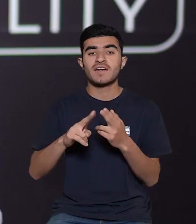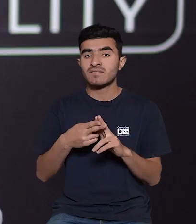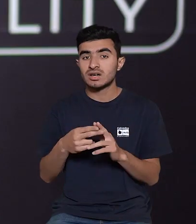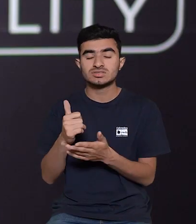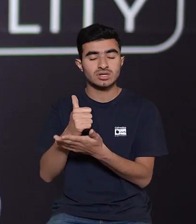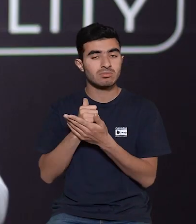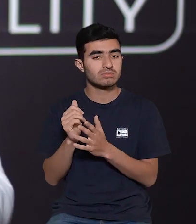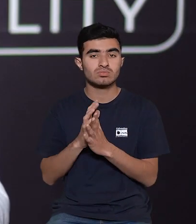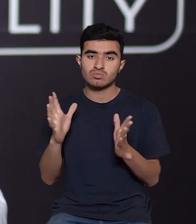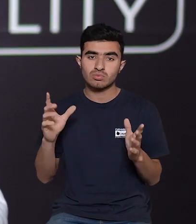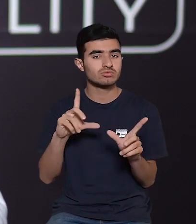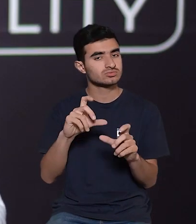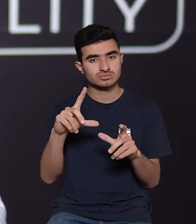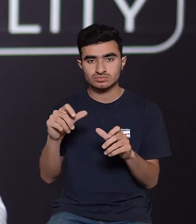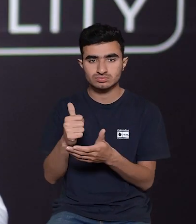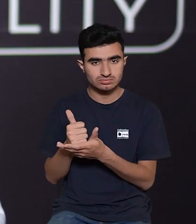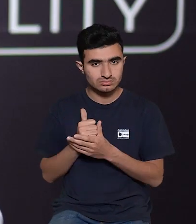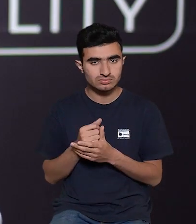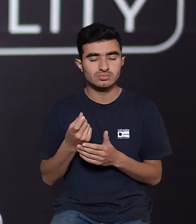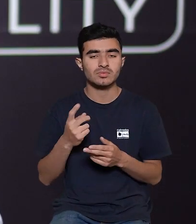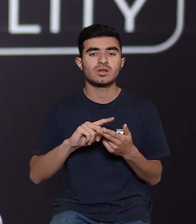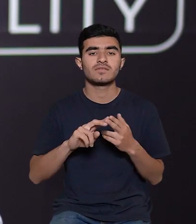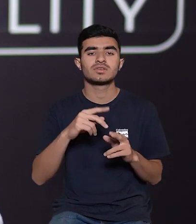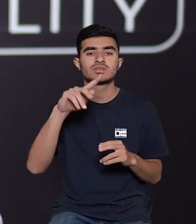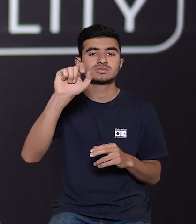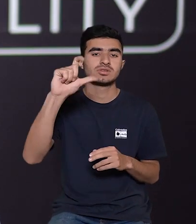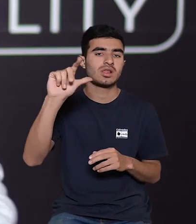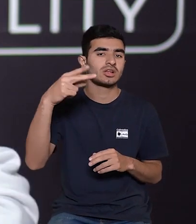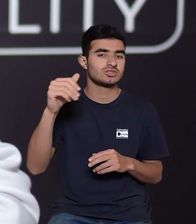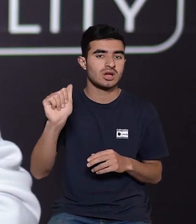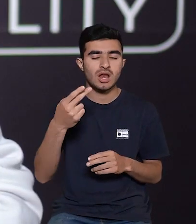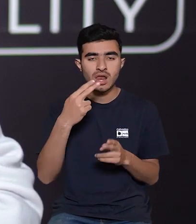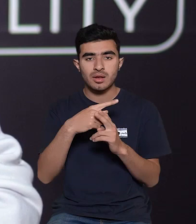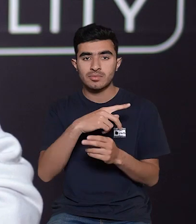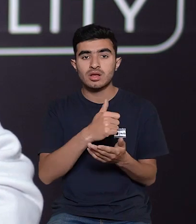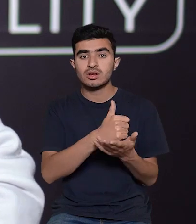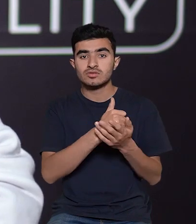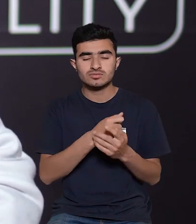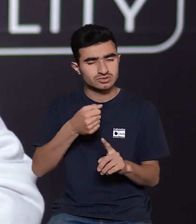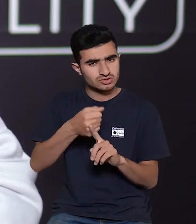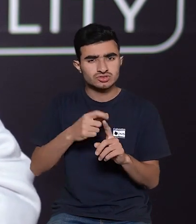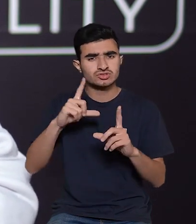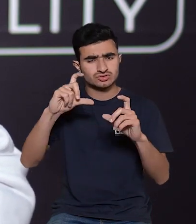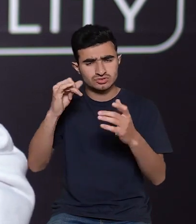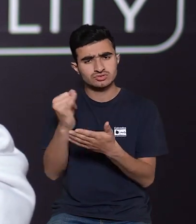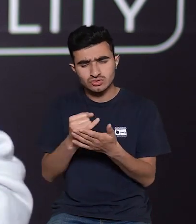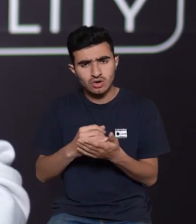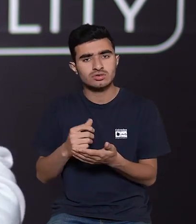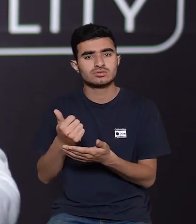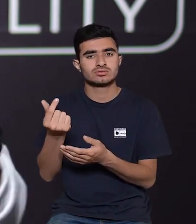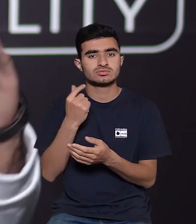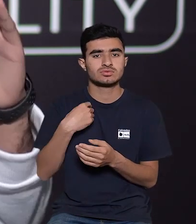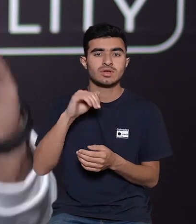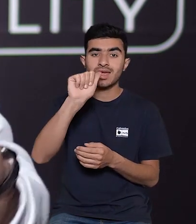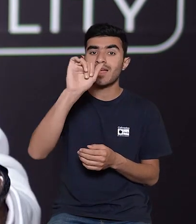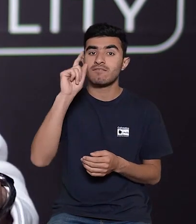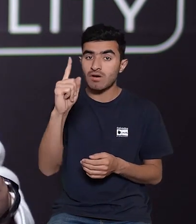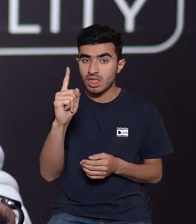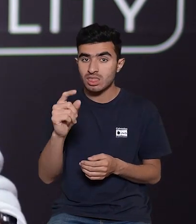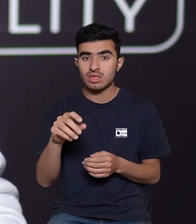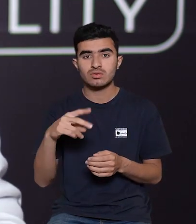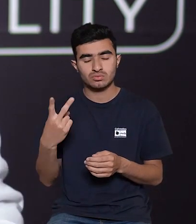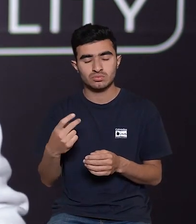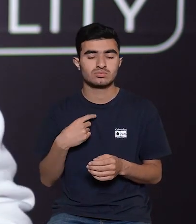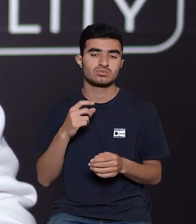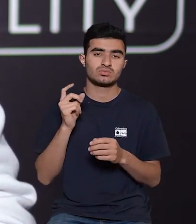then. And my friends helped me a lot in this field. My friend Tala, he forced me